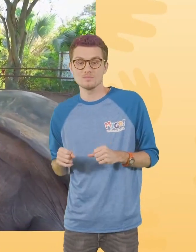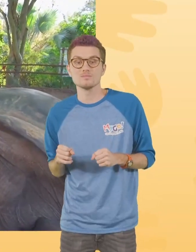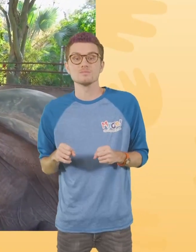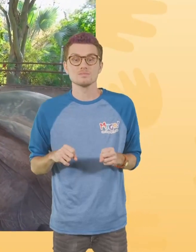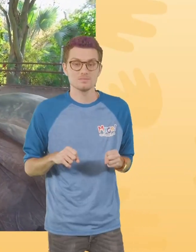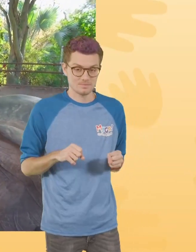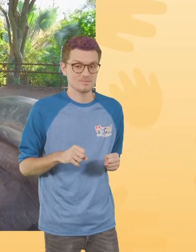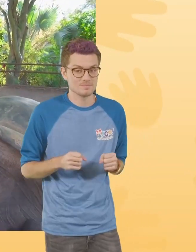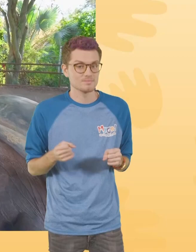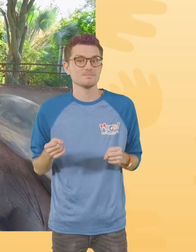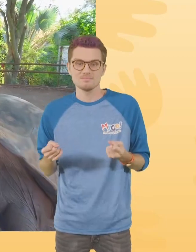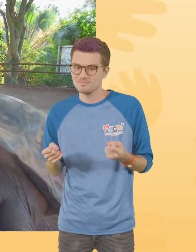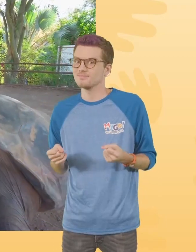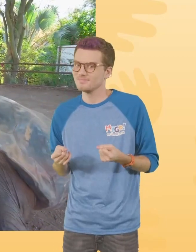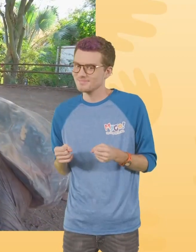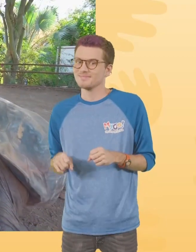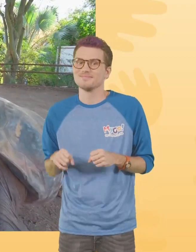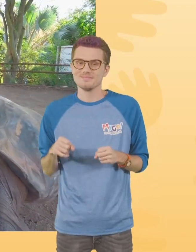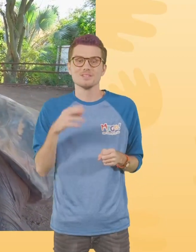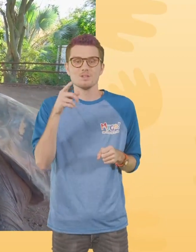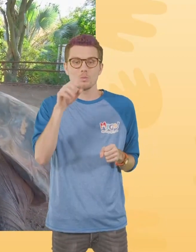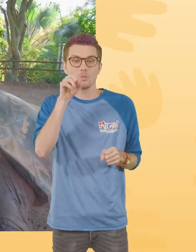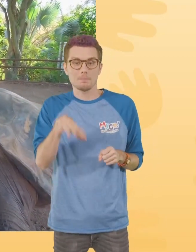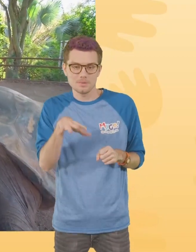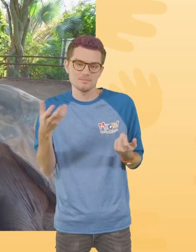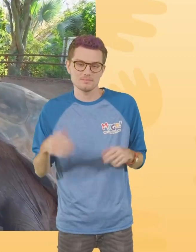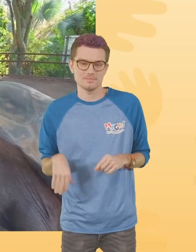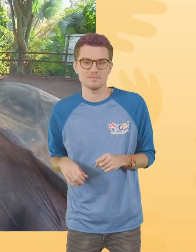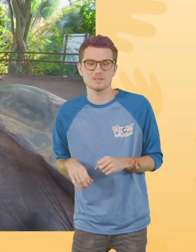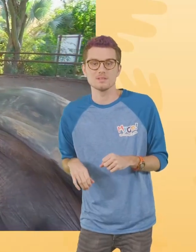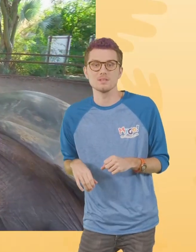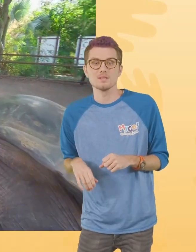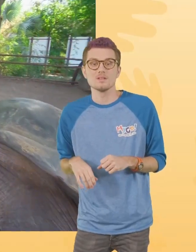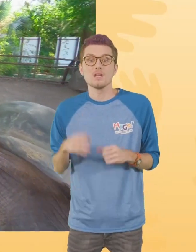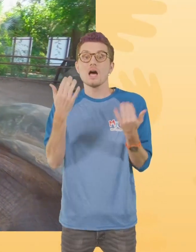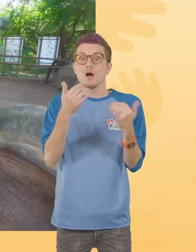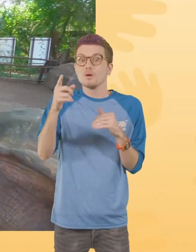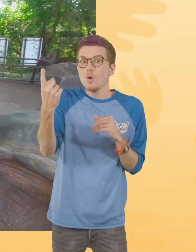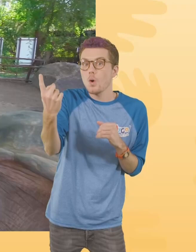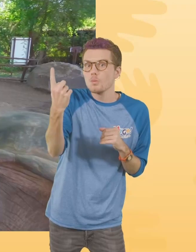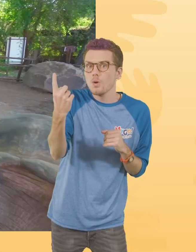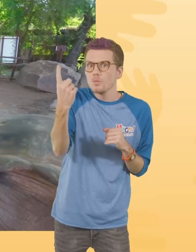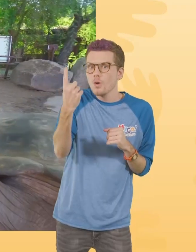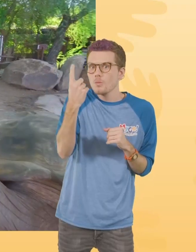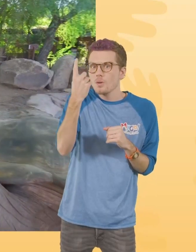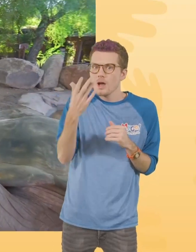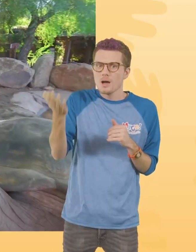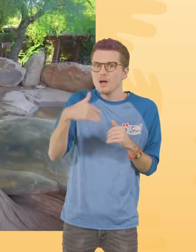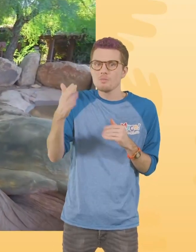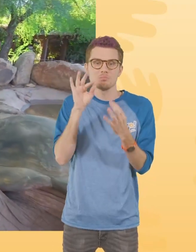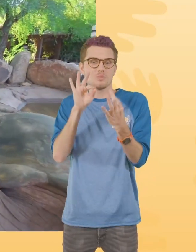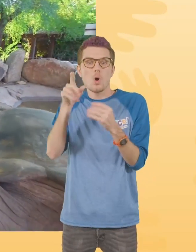Good job. Oh, you dropped it. Hey, come a little closer. Okay, here